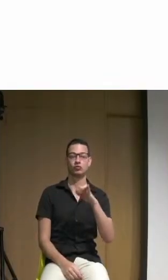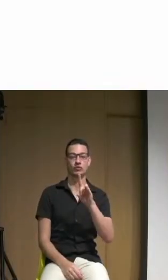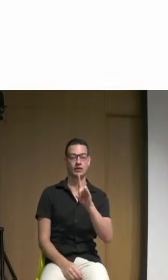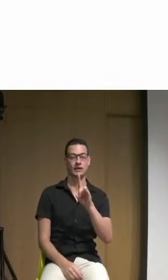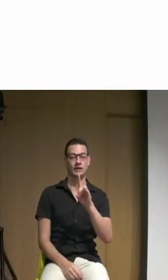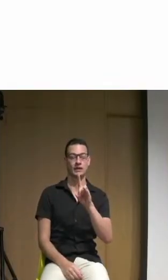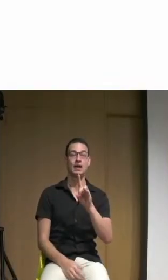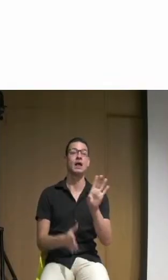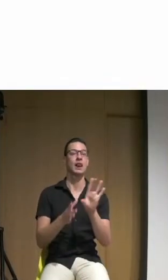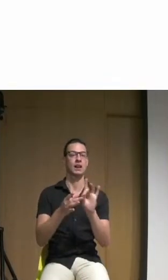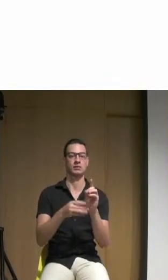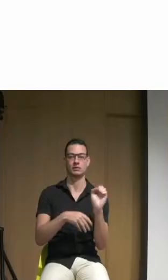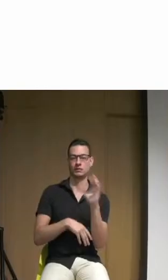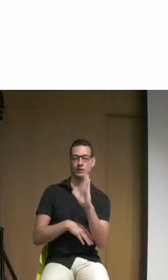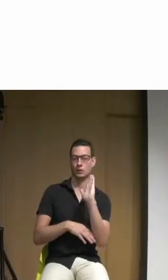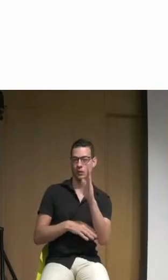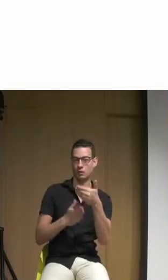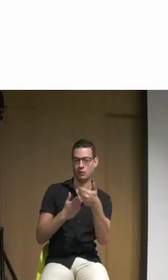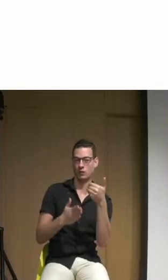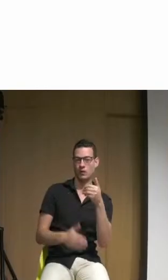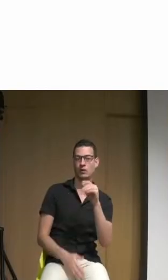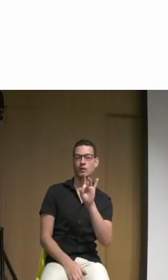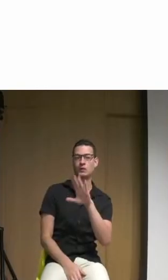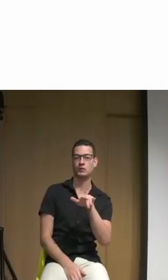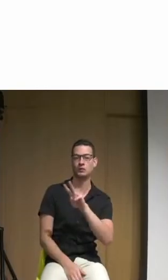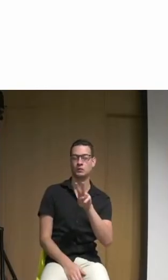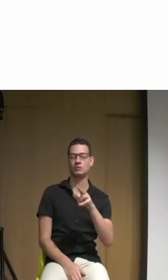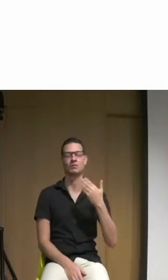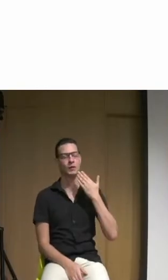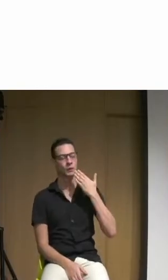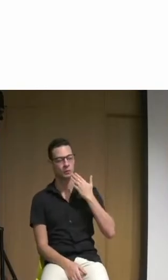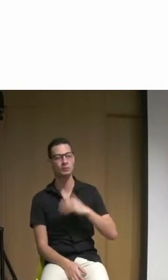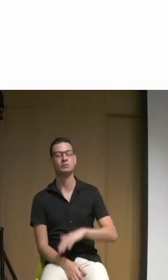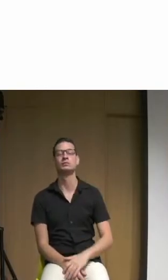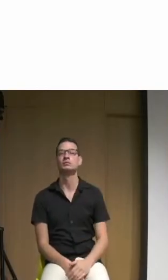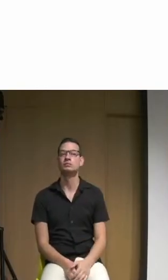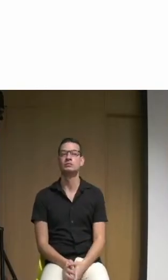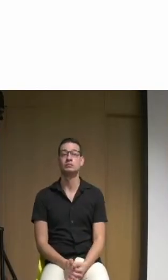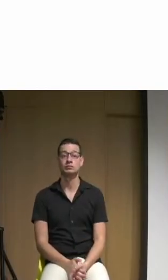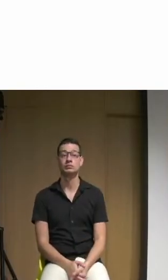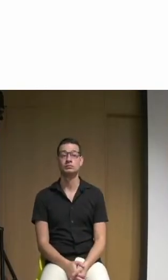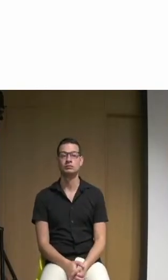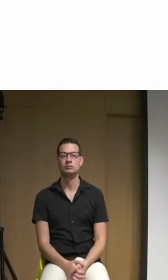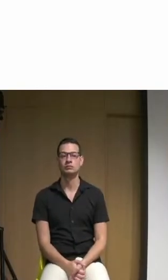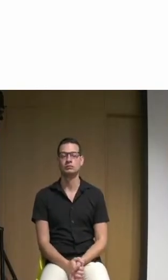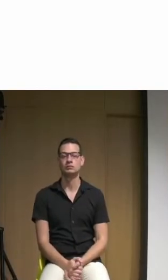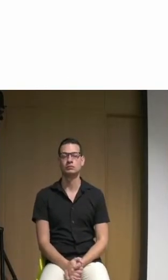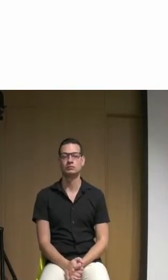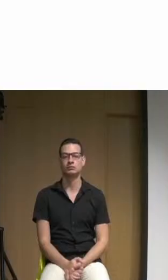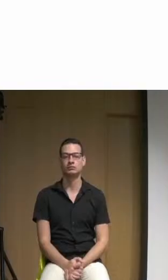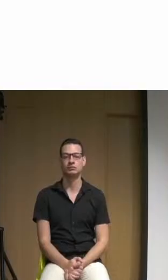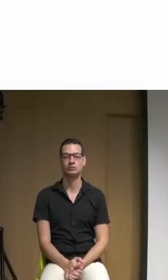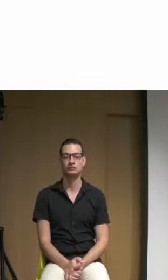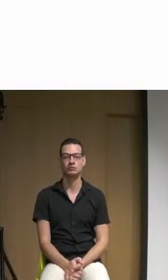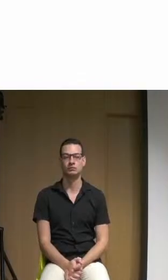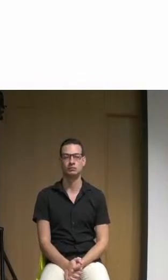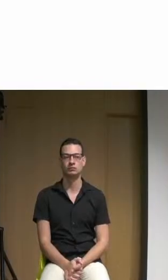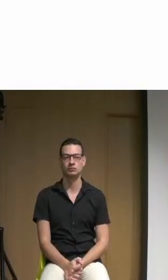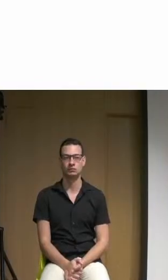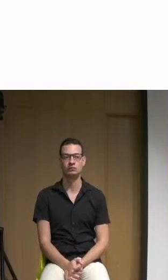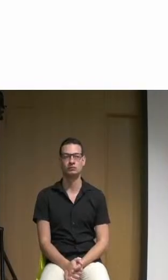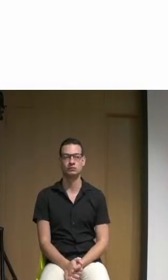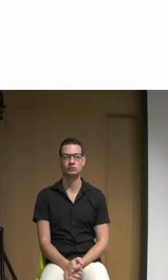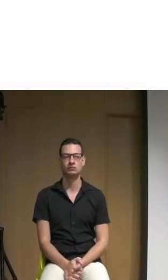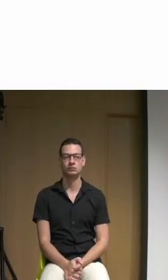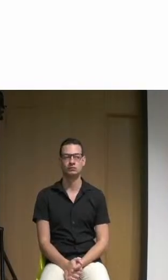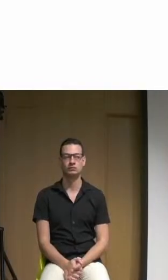I just want to know the best way to communicate, because we did receive this. So if this is not something that we're able to review ahead of time, and so that